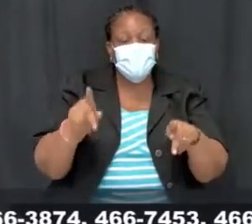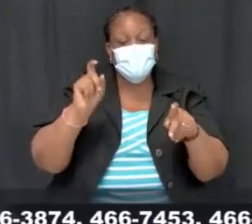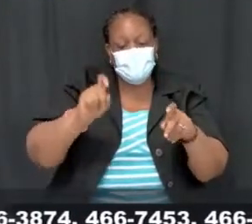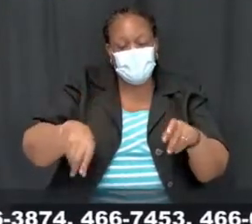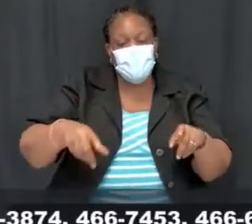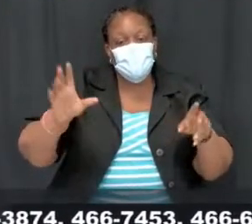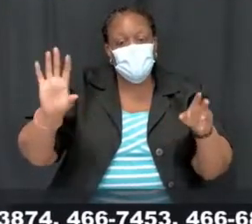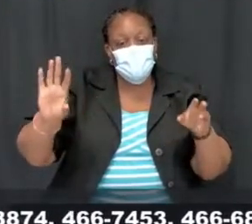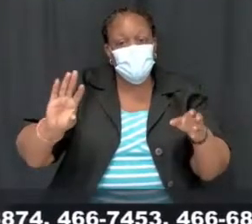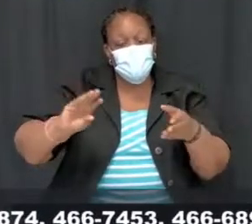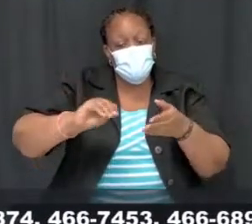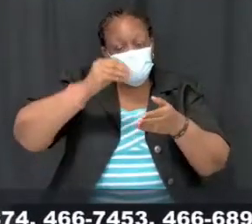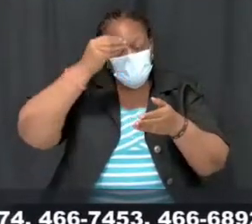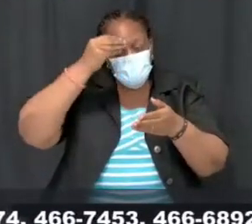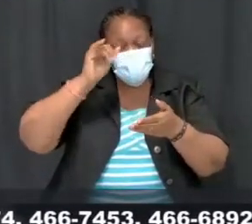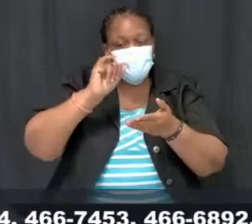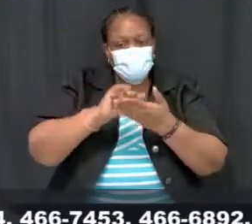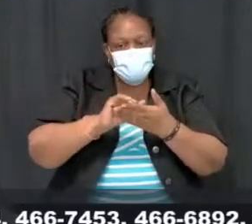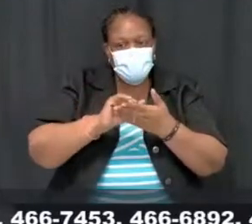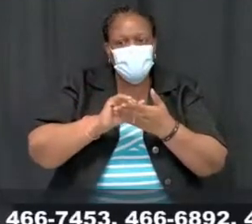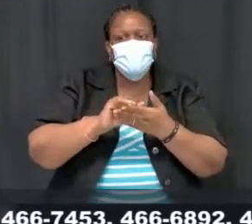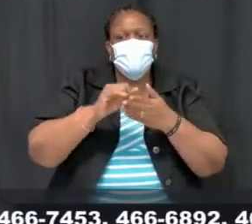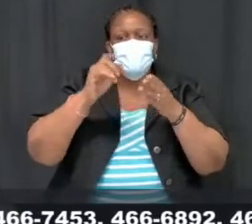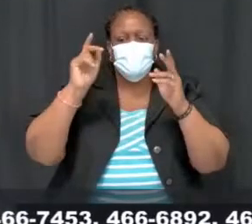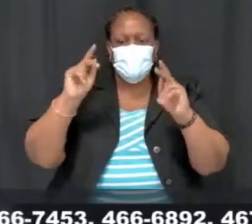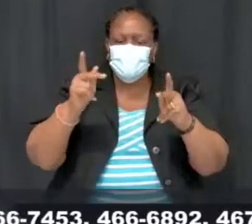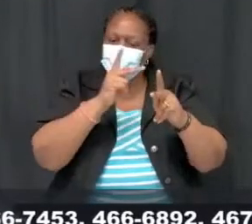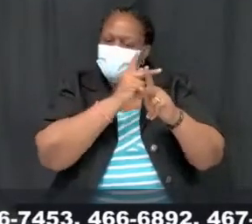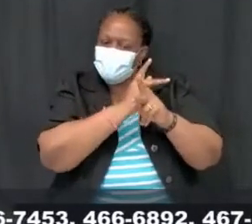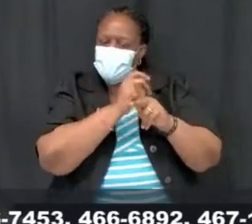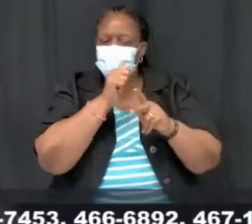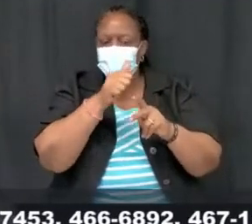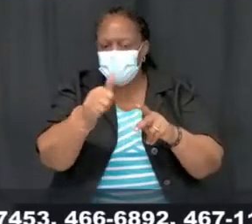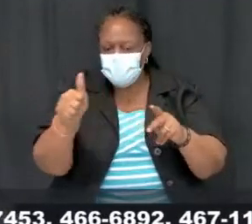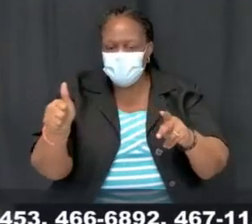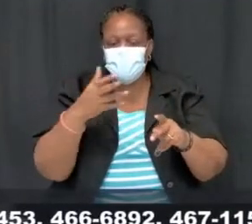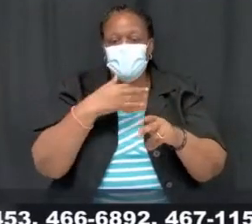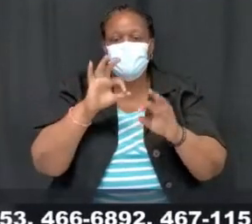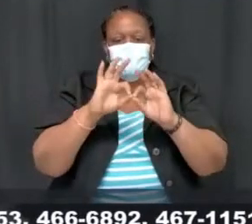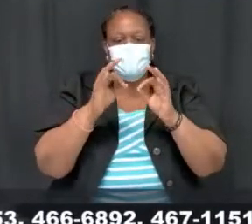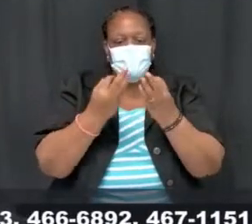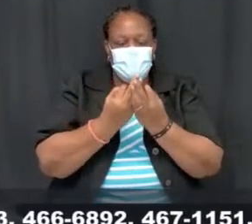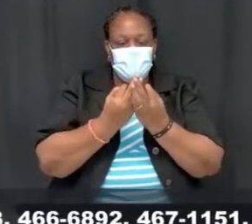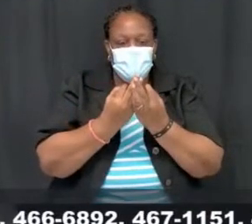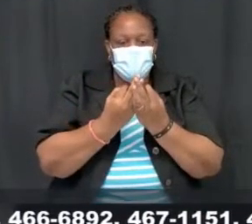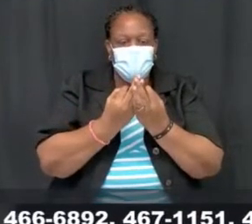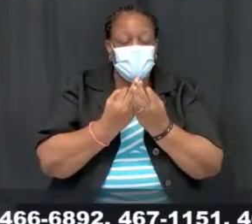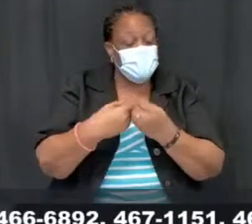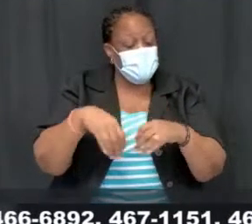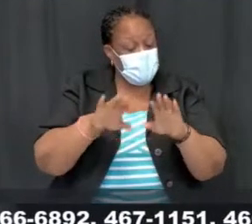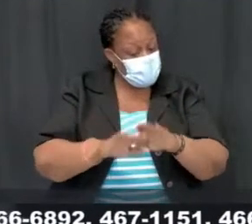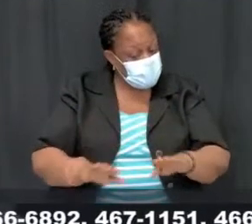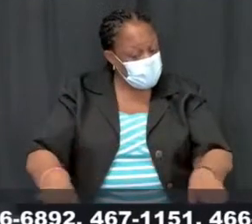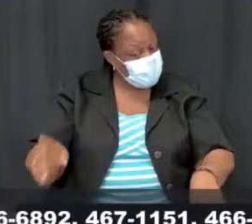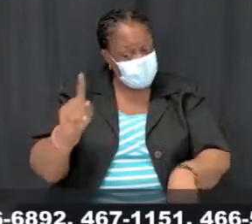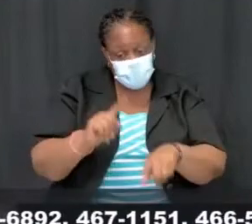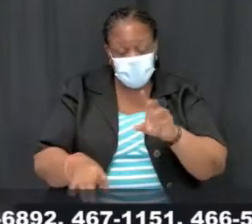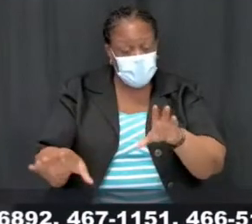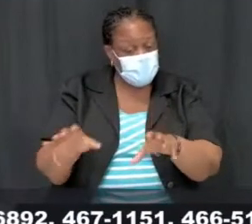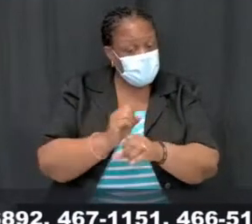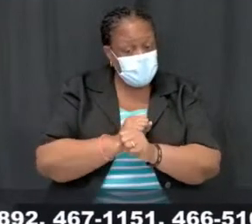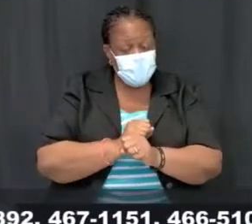want because of vaccine hesitancy, and the fact that children themselves cannot be covered. And